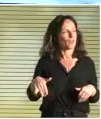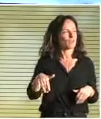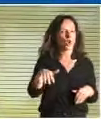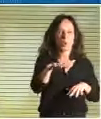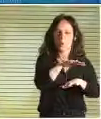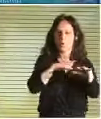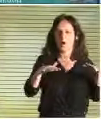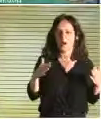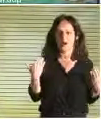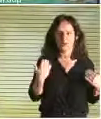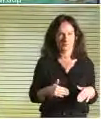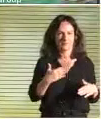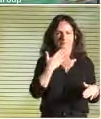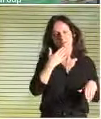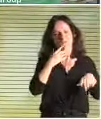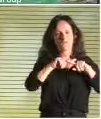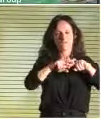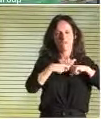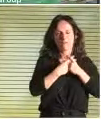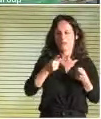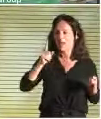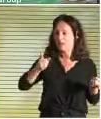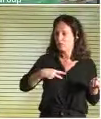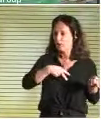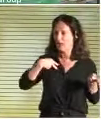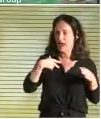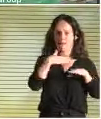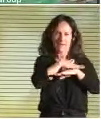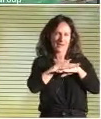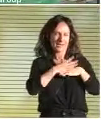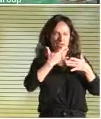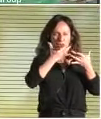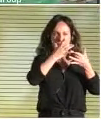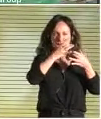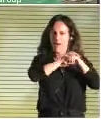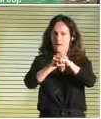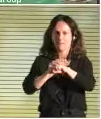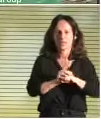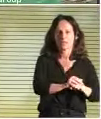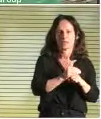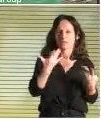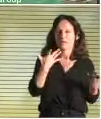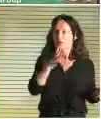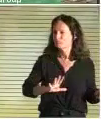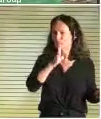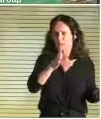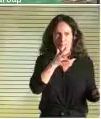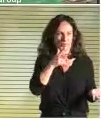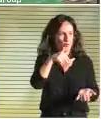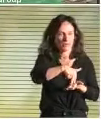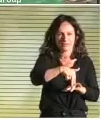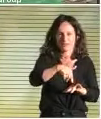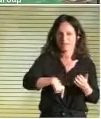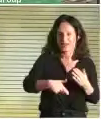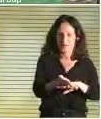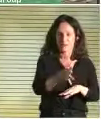executive director, ministers, friends. It's great to be here today on Mallorca, and I have to say,